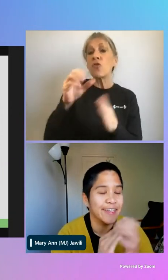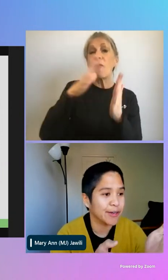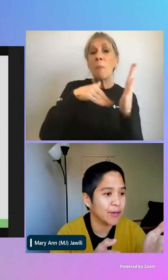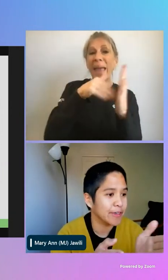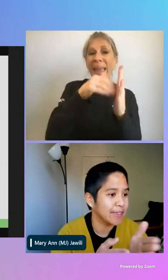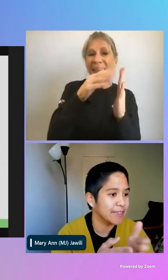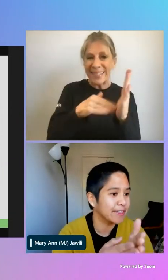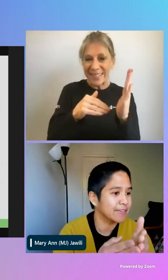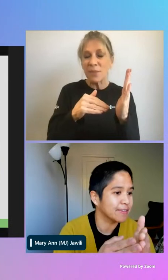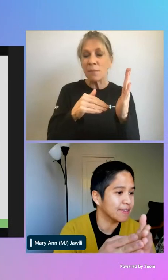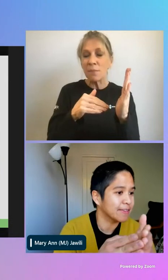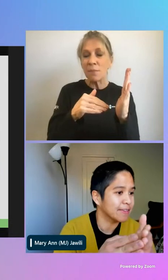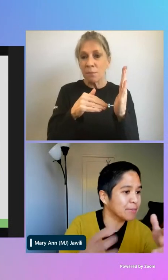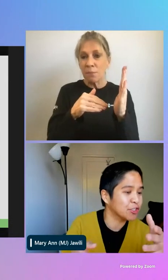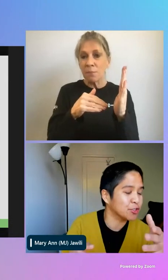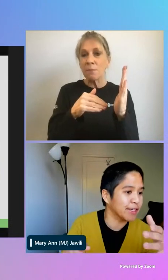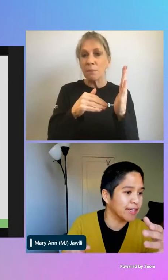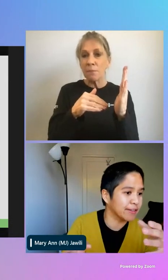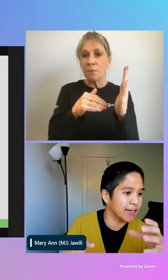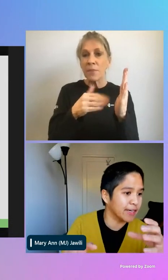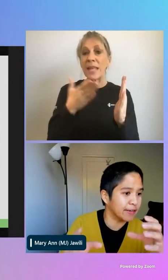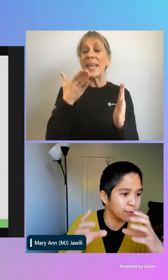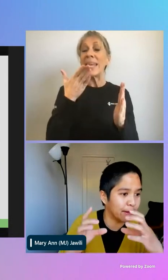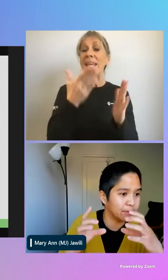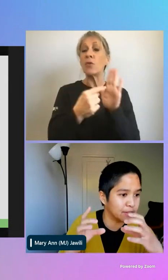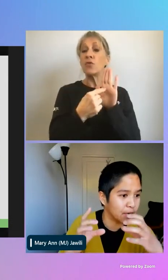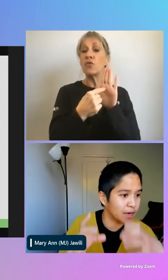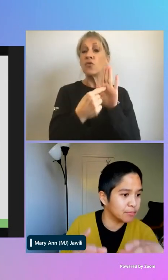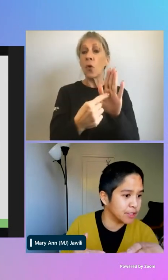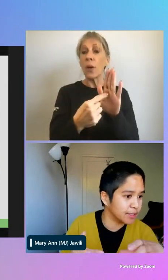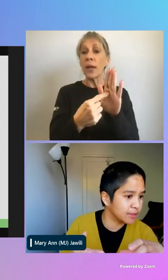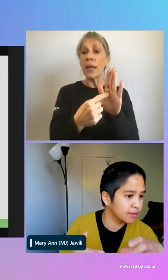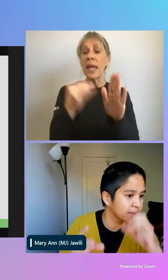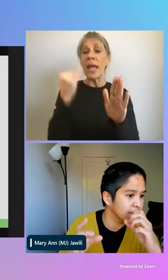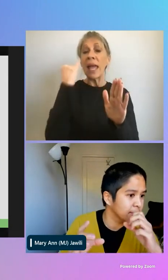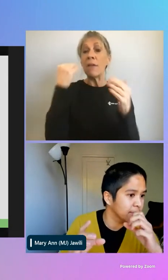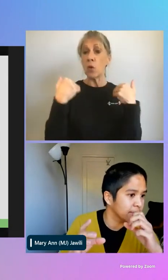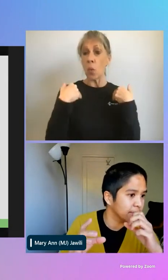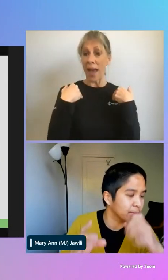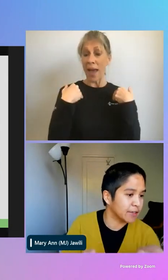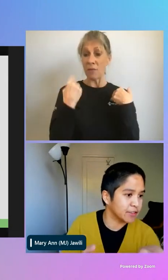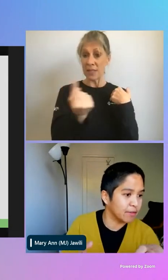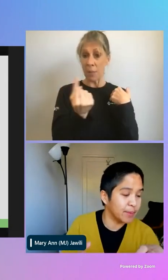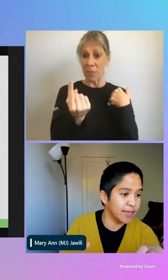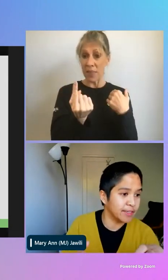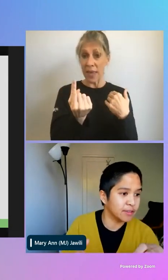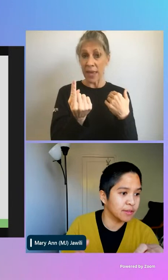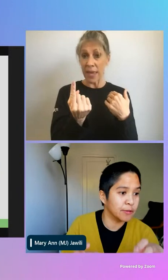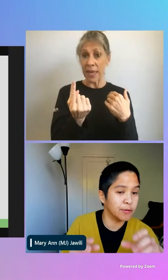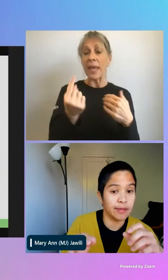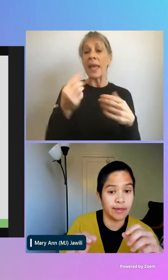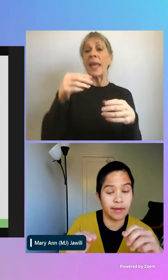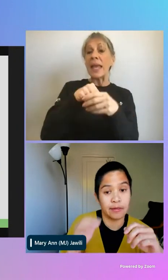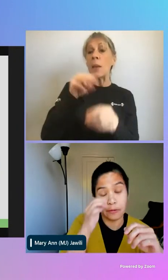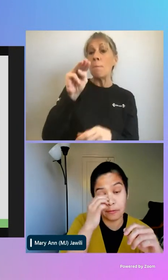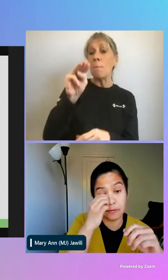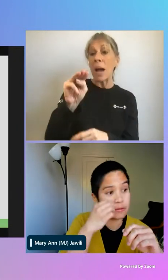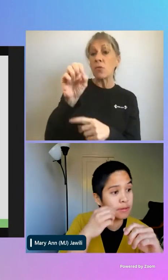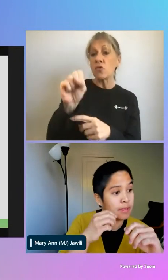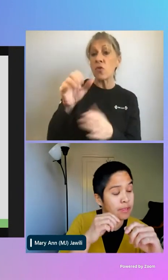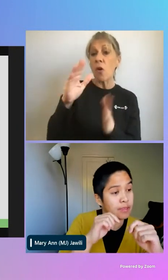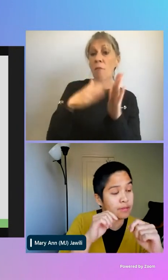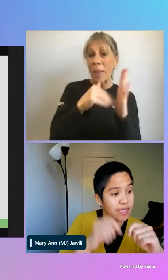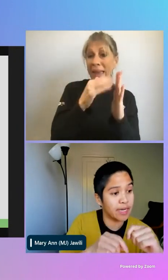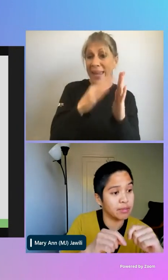And here it's demonstrating that if you have an object in Microsoft Paint, you can